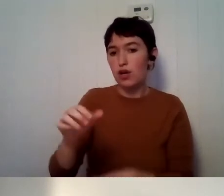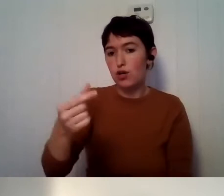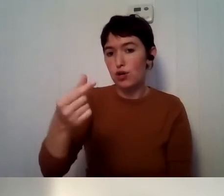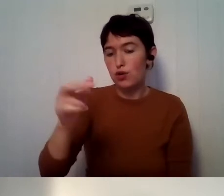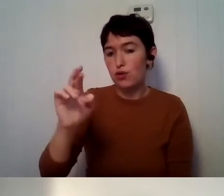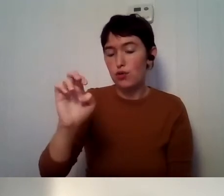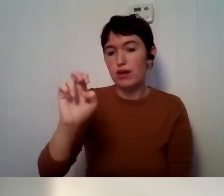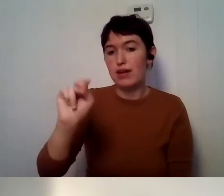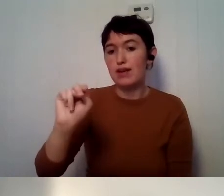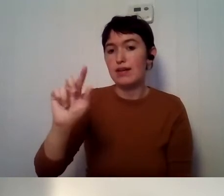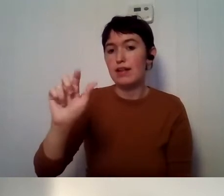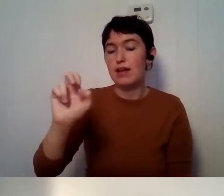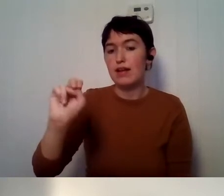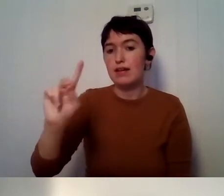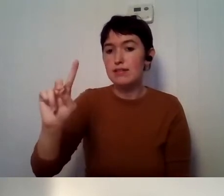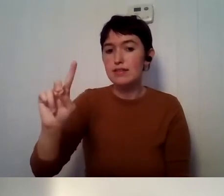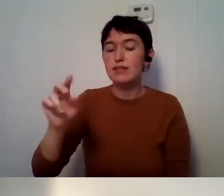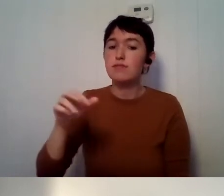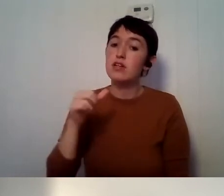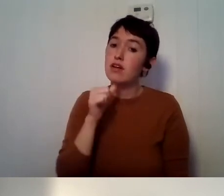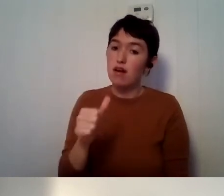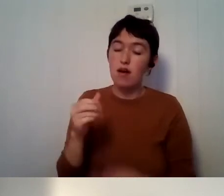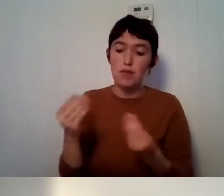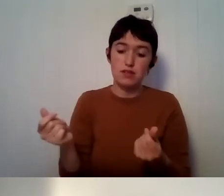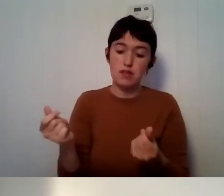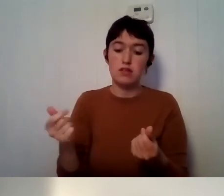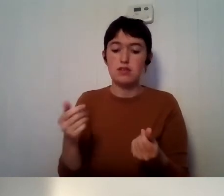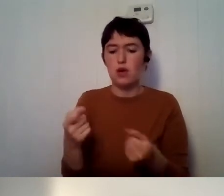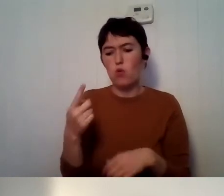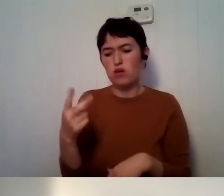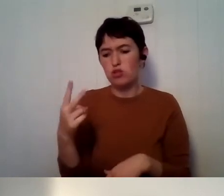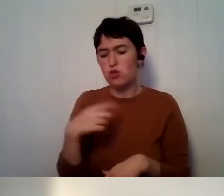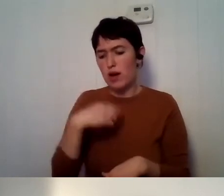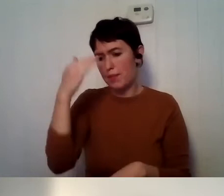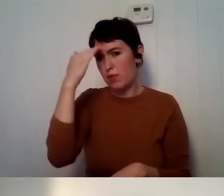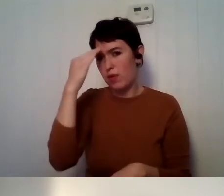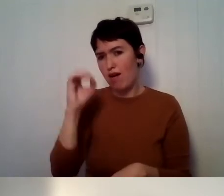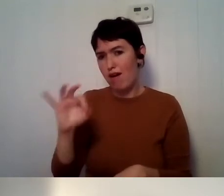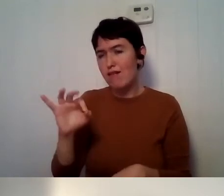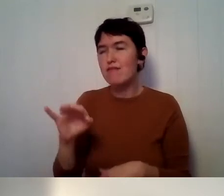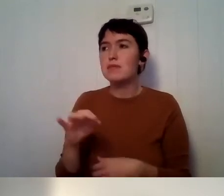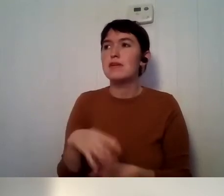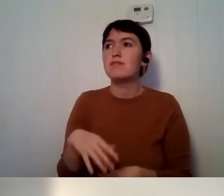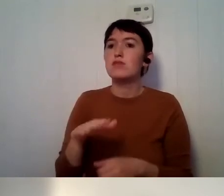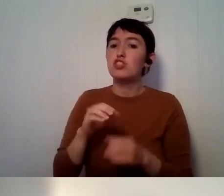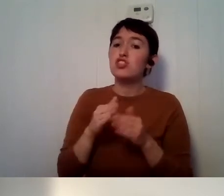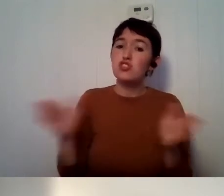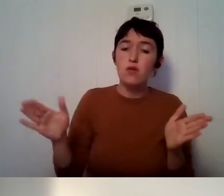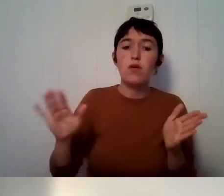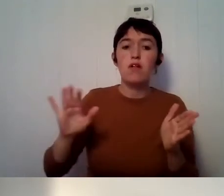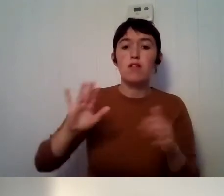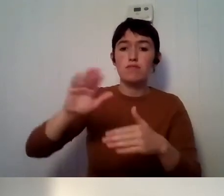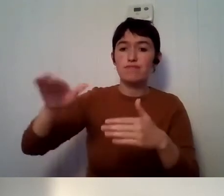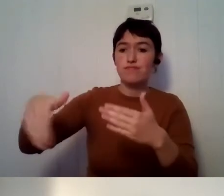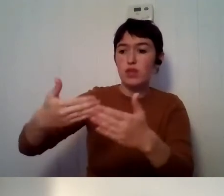that aren't melting. And there's one or two that I'm aware of. But generally all over the world, this problem is happening quickly. And as we